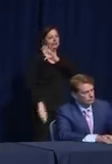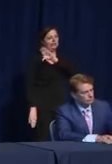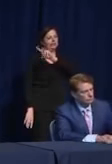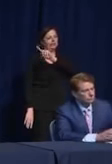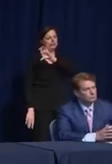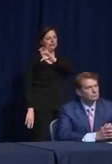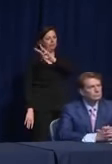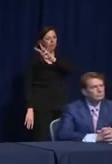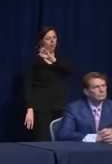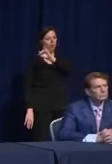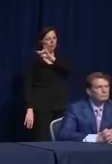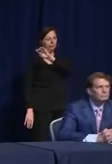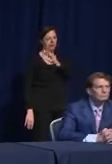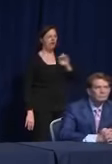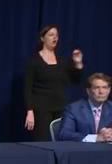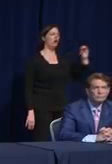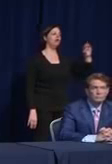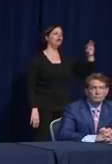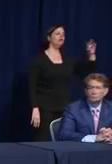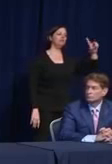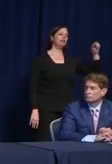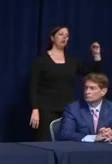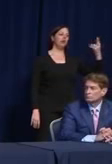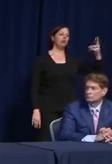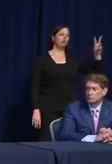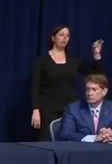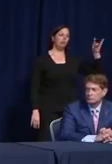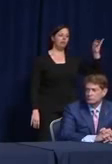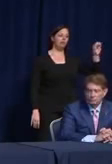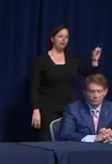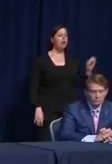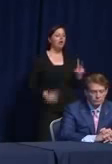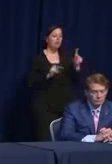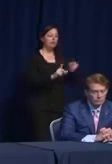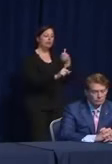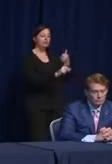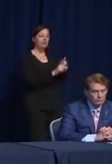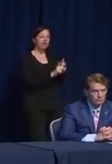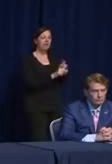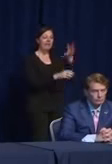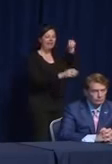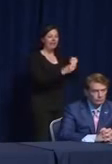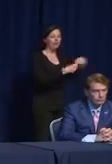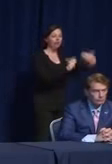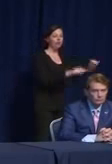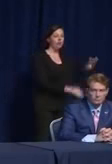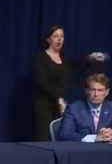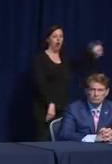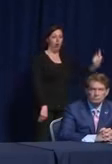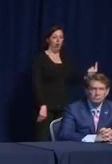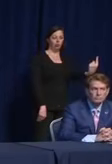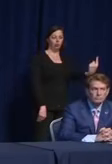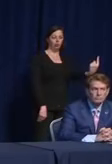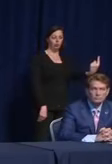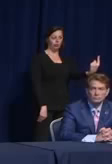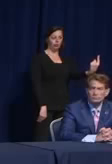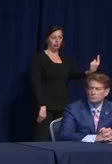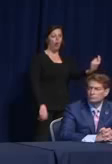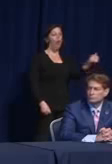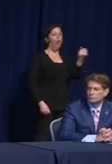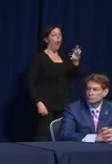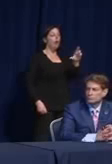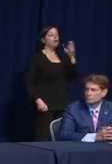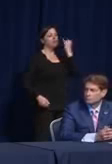It identifies that the patient should be in their own room if possible, or if they're sharing a room, that there should be